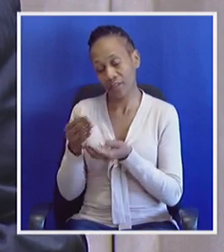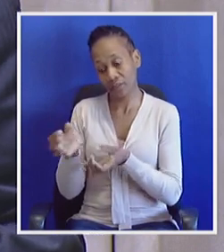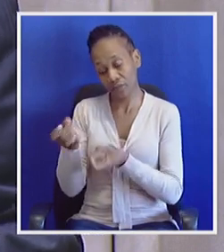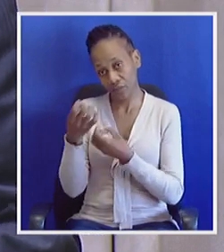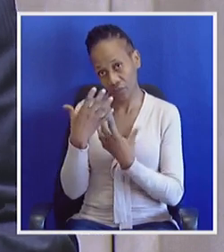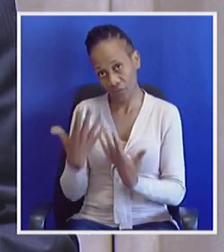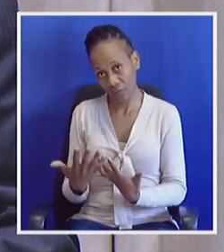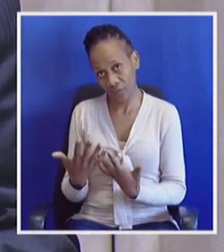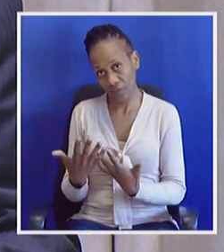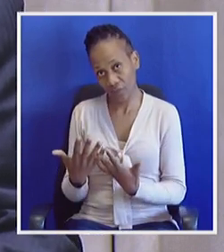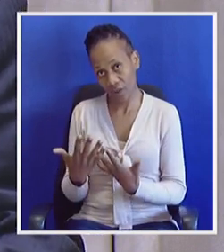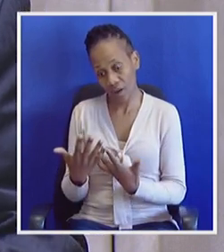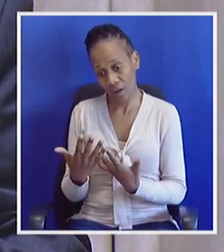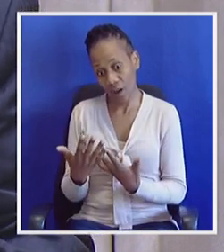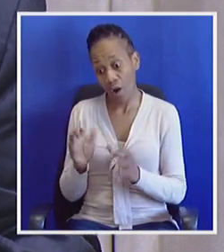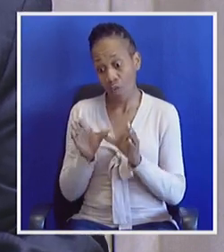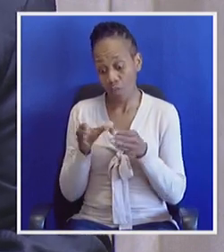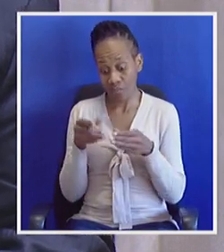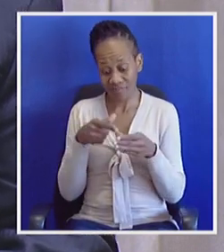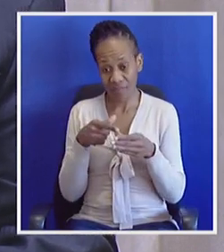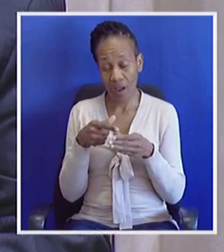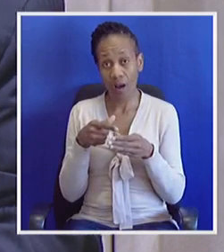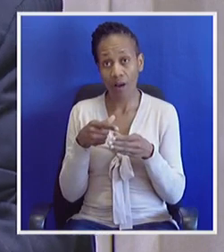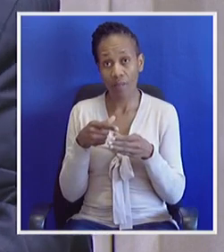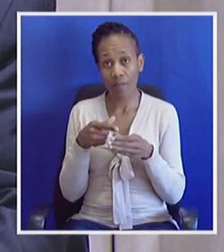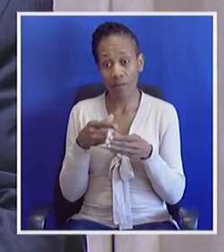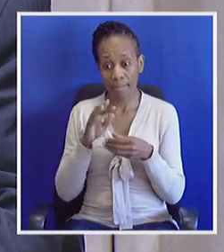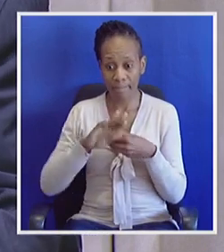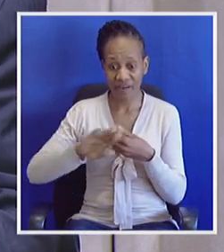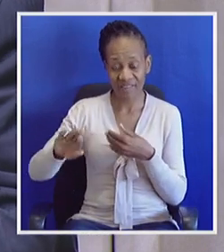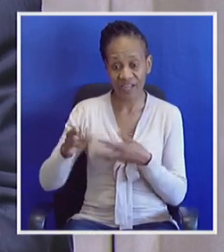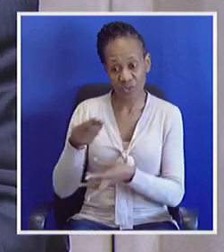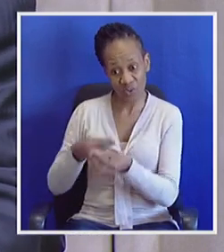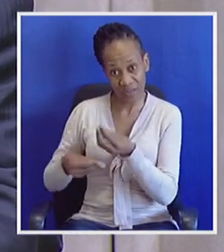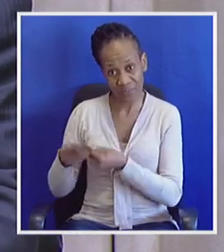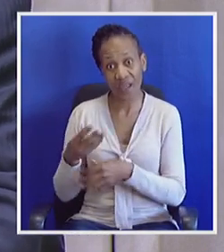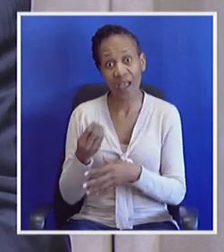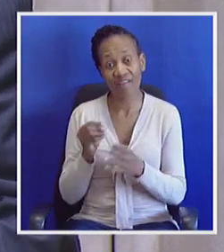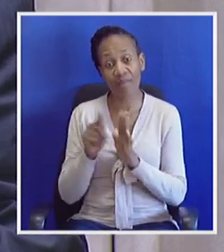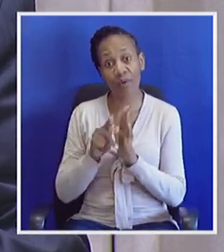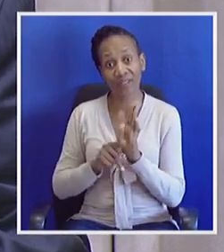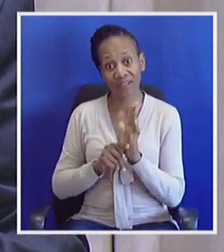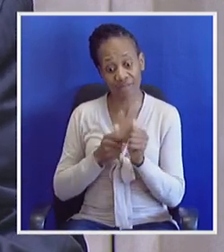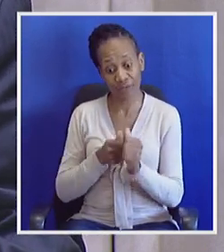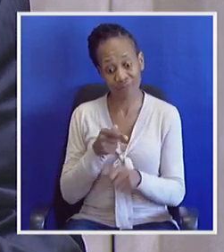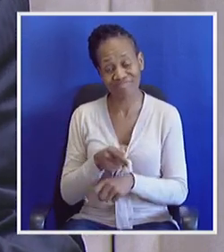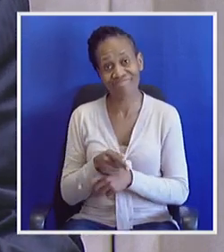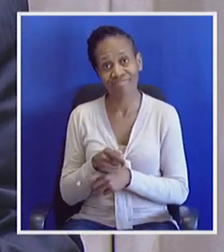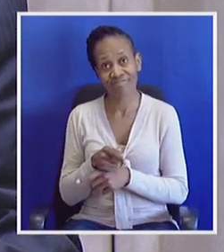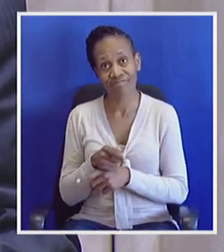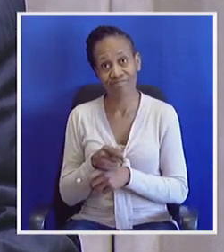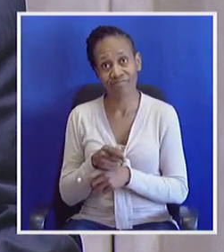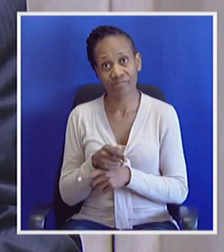a fraud prevention policy as well as a code of conduct. These